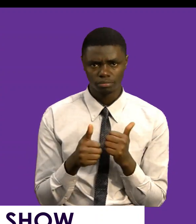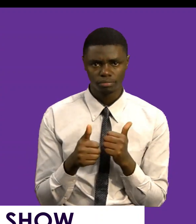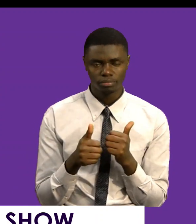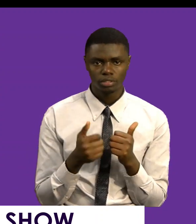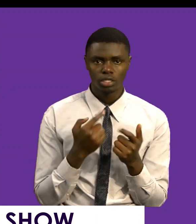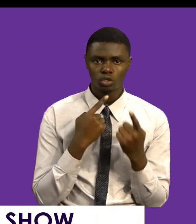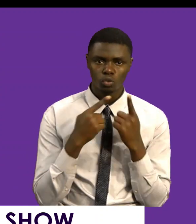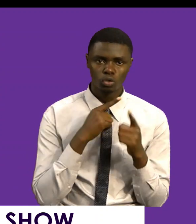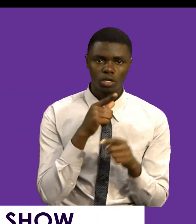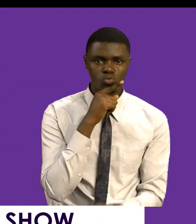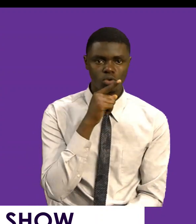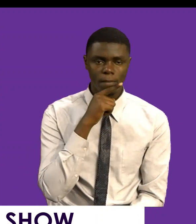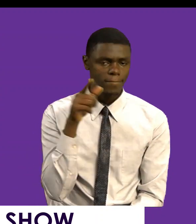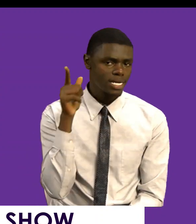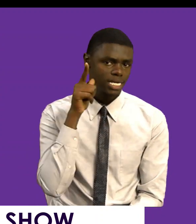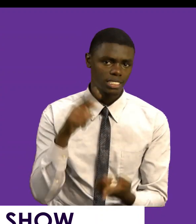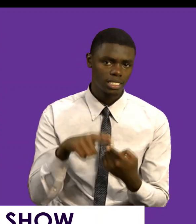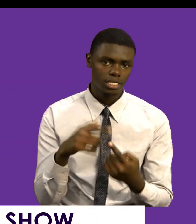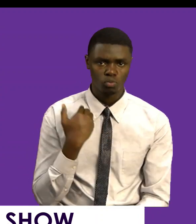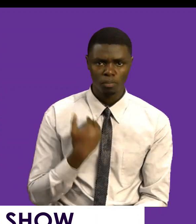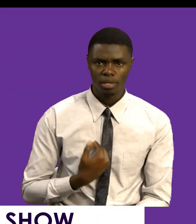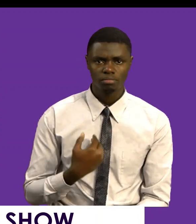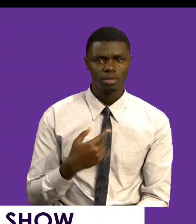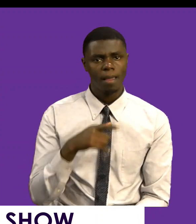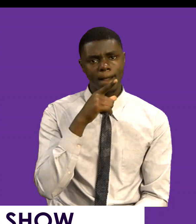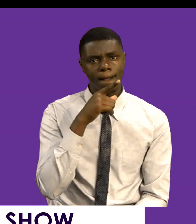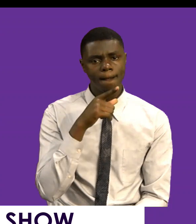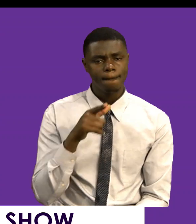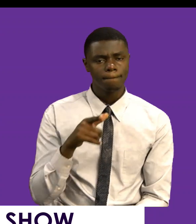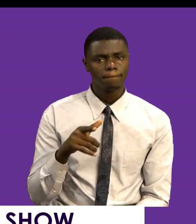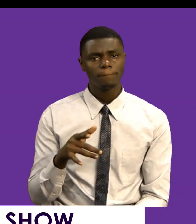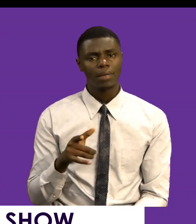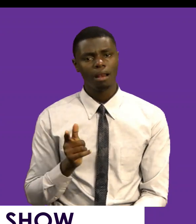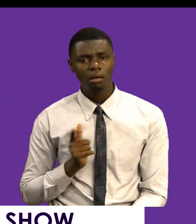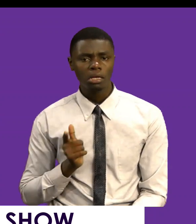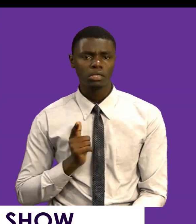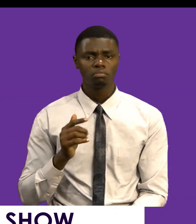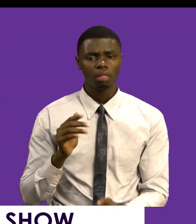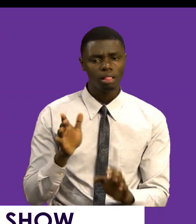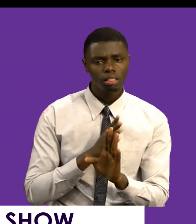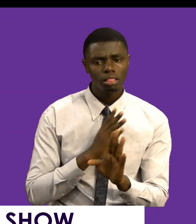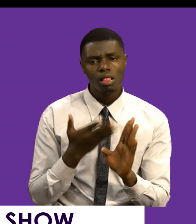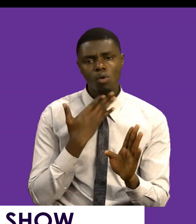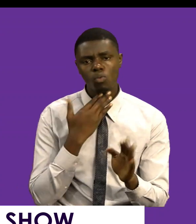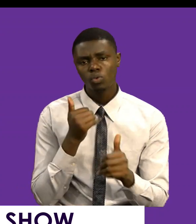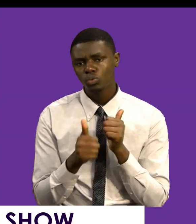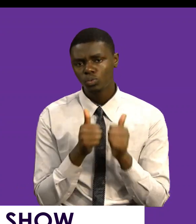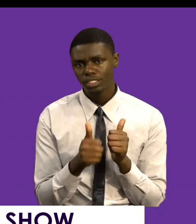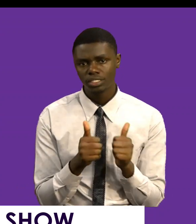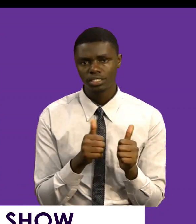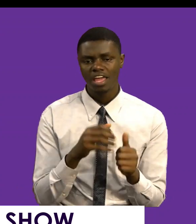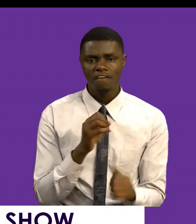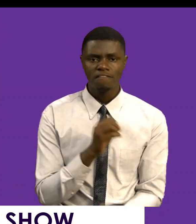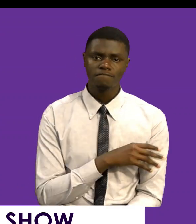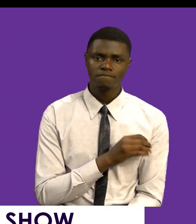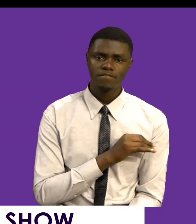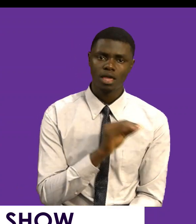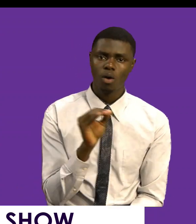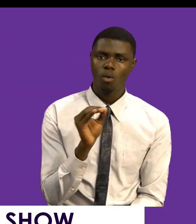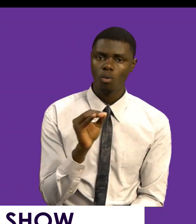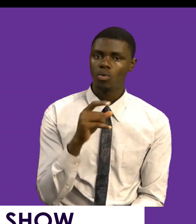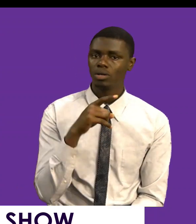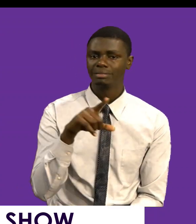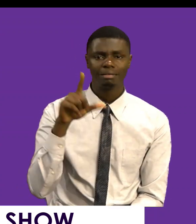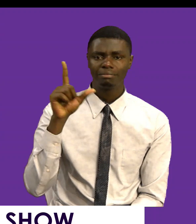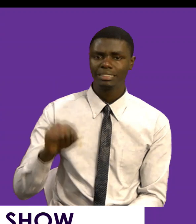I'm talking to a man that is listening to me. What is the kind of lady that you want? Do not fear. You are not